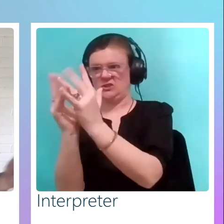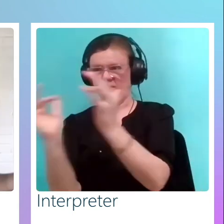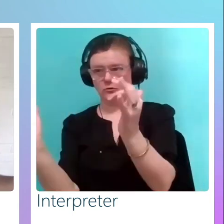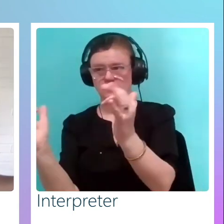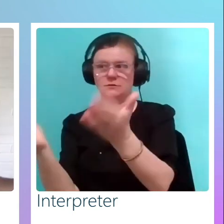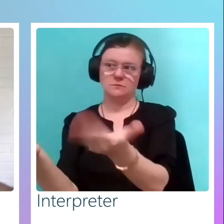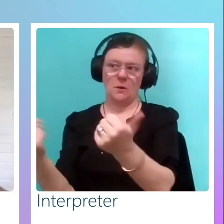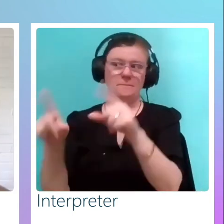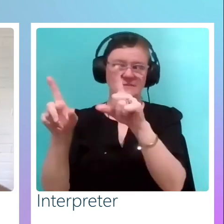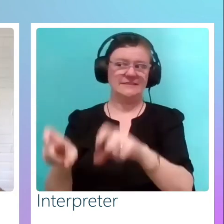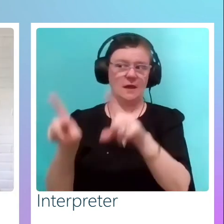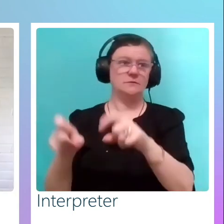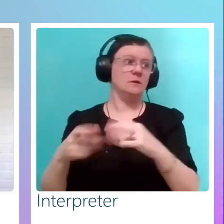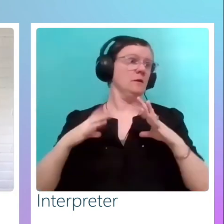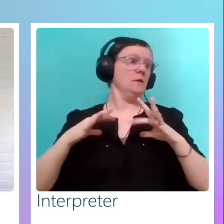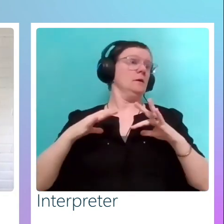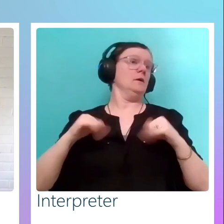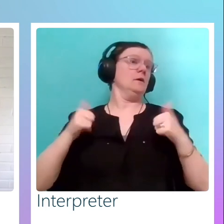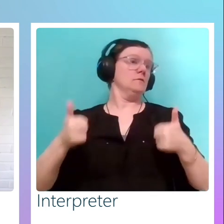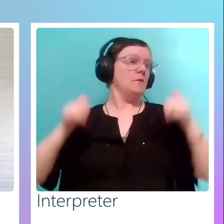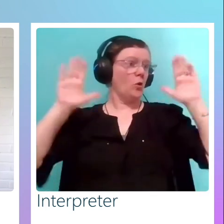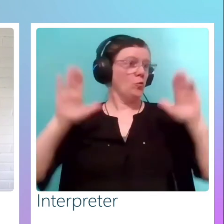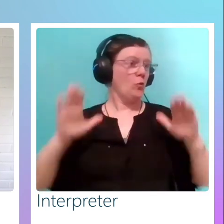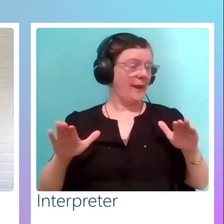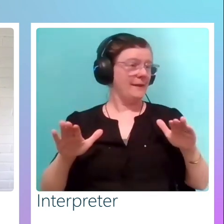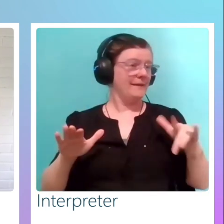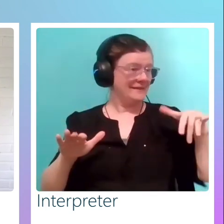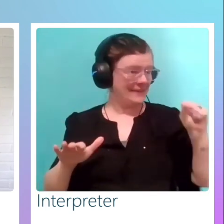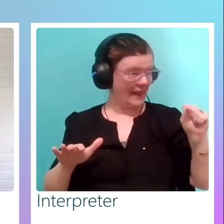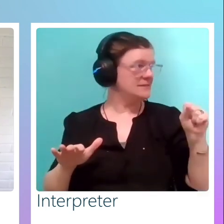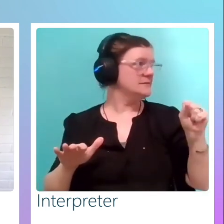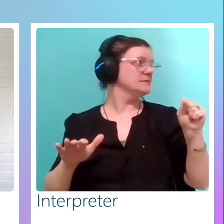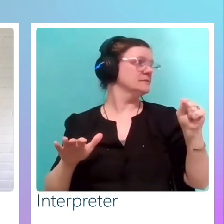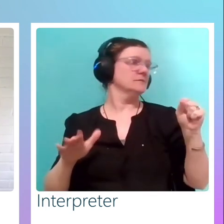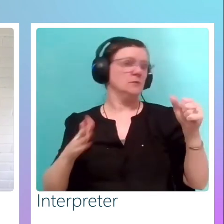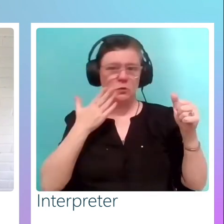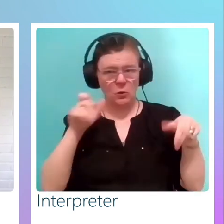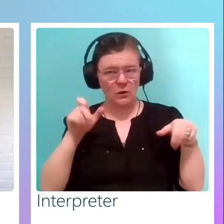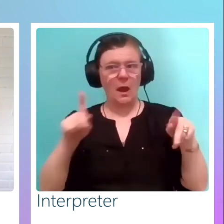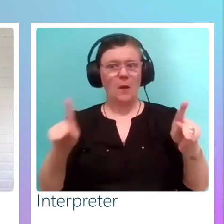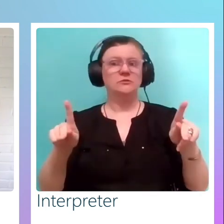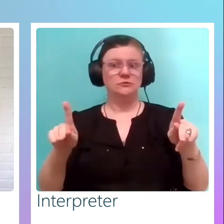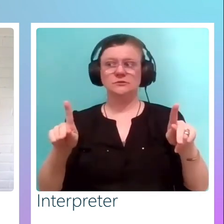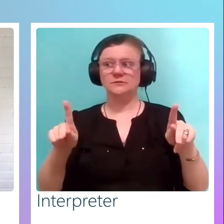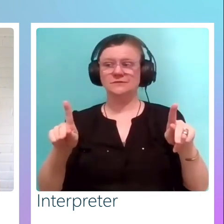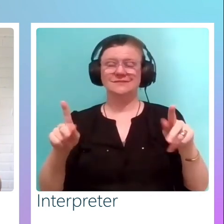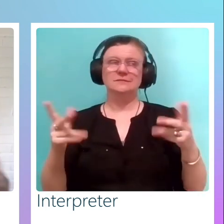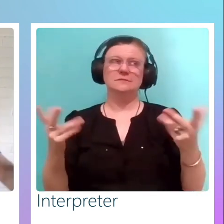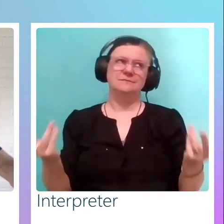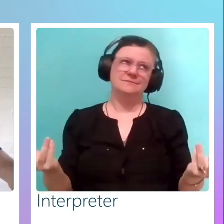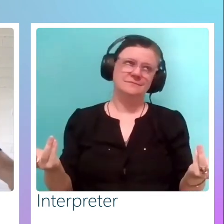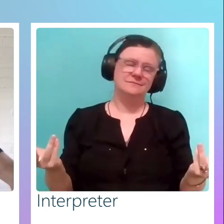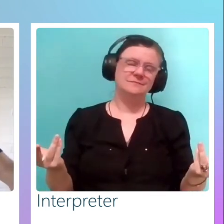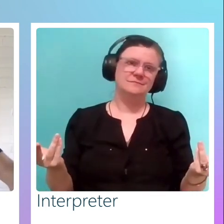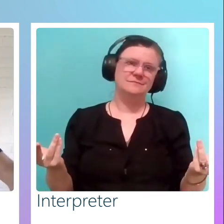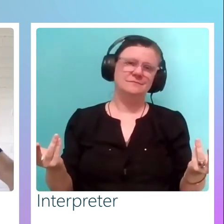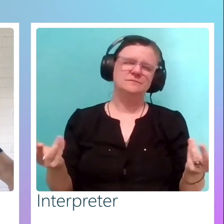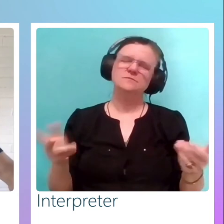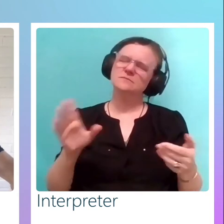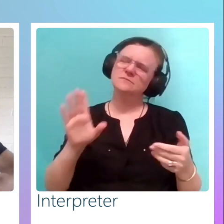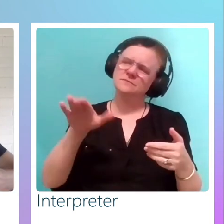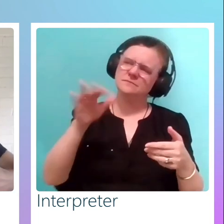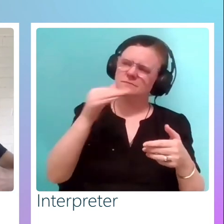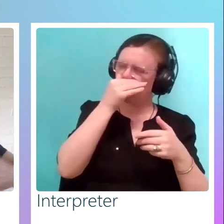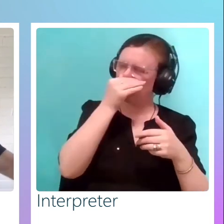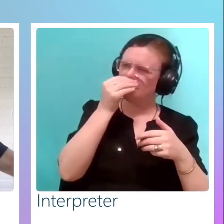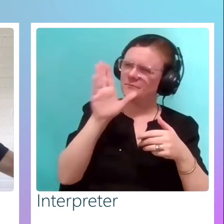testing, I mean, absolutely. Right. That is a great way to get testing. But can you maybe speak a little bit